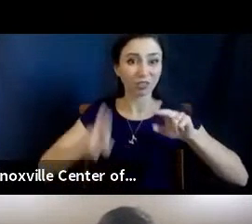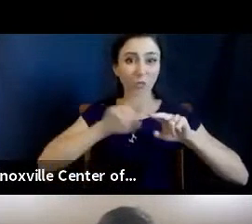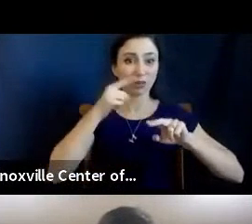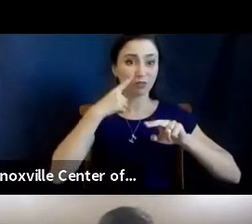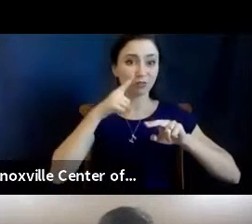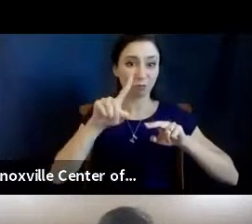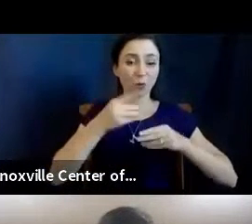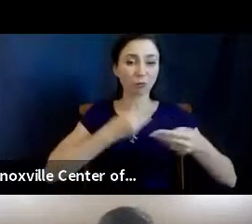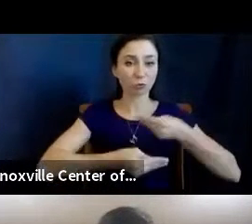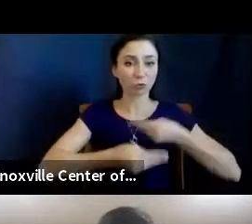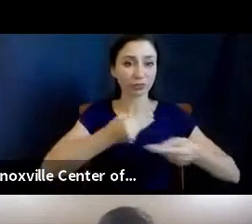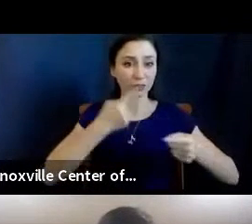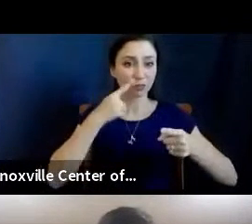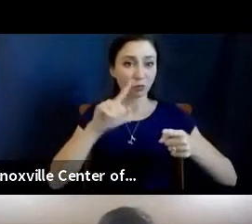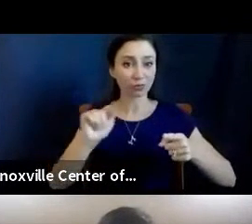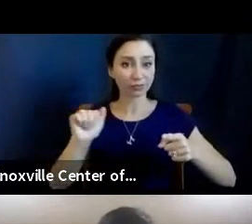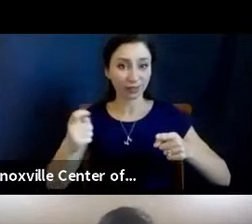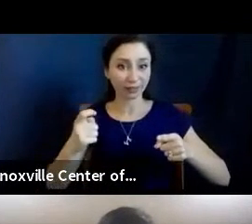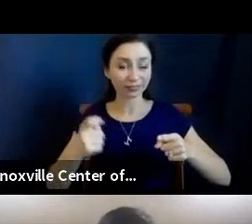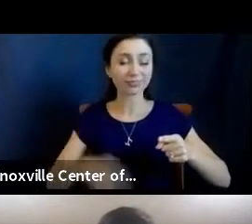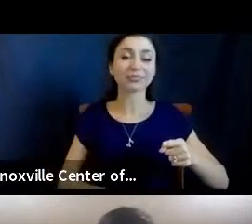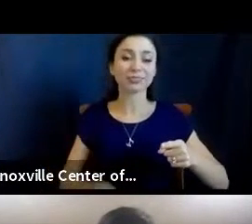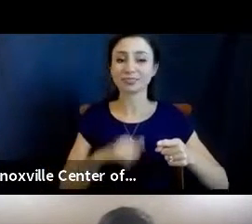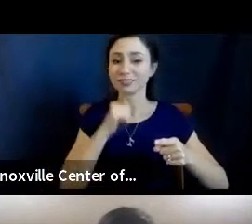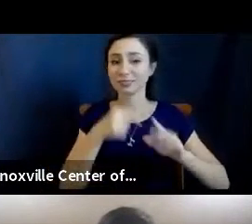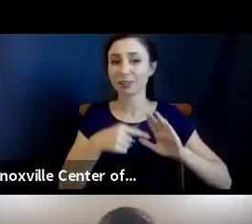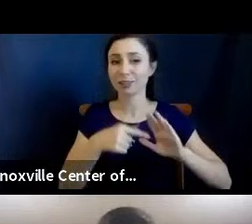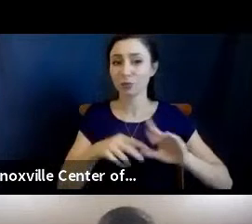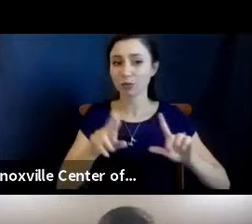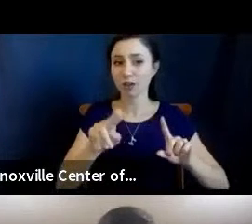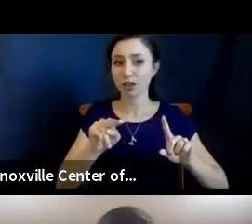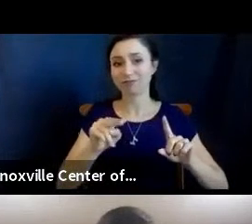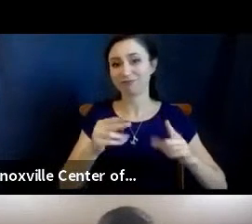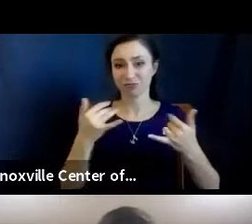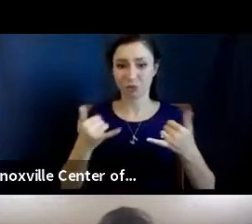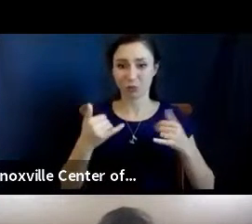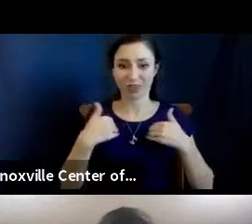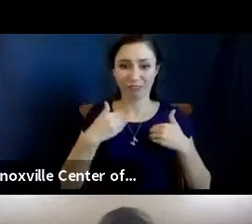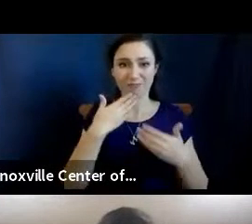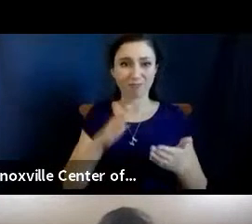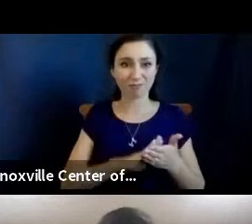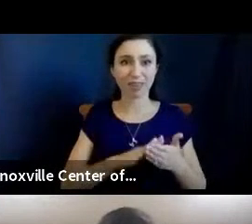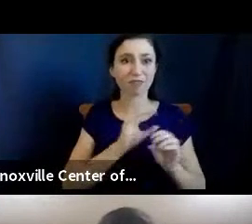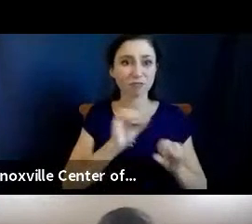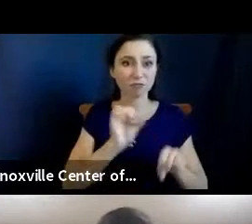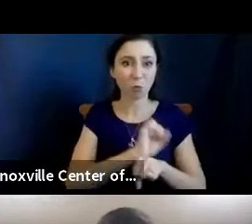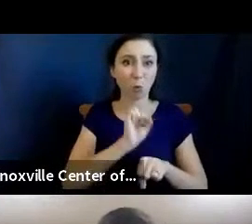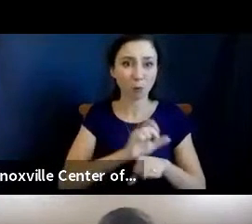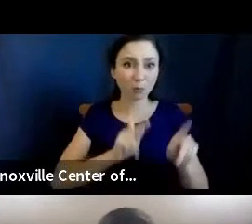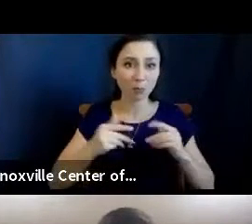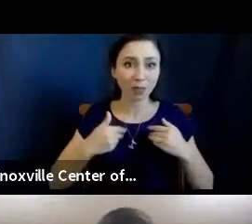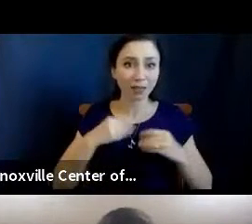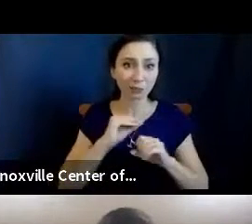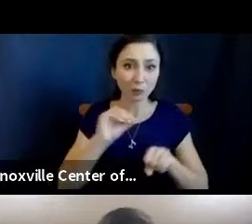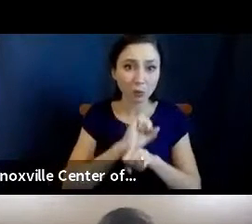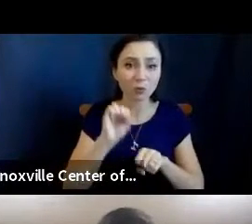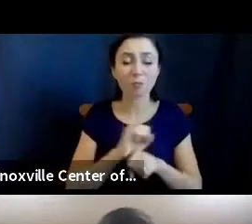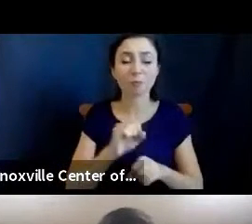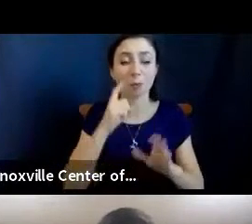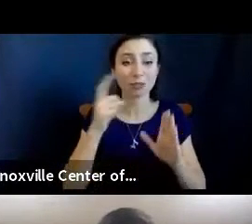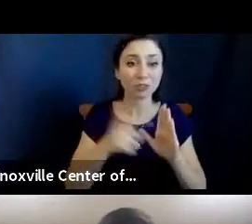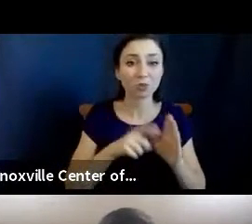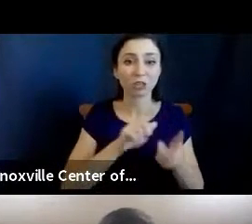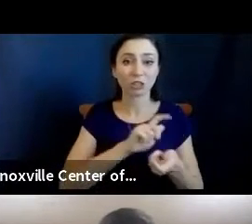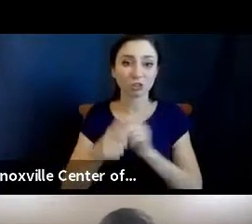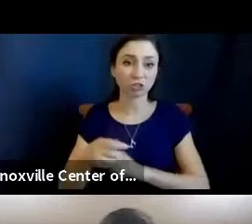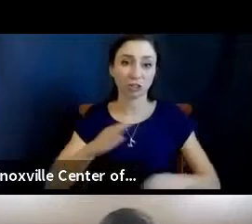All of this in spite of record unemployment claims. So we have this tremendous shock, COVID, individuals changing their behavior,